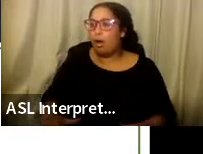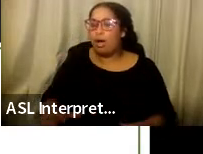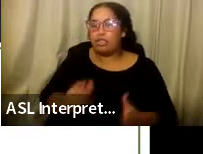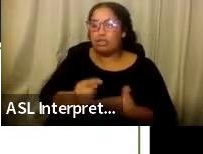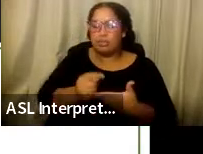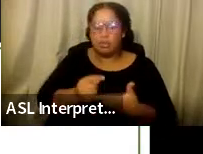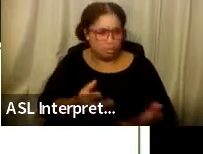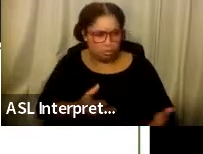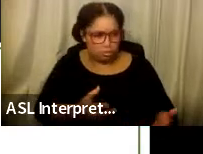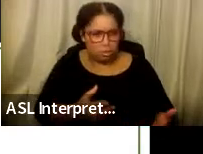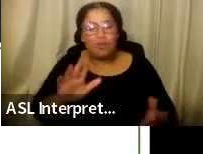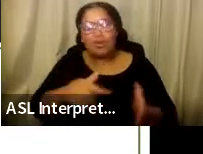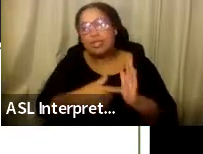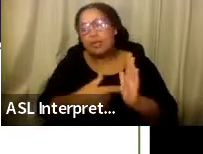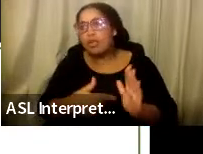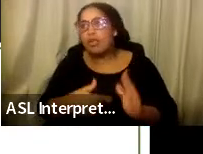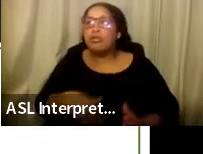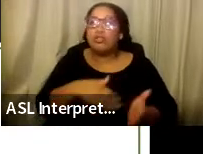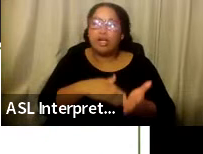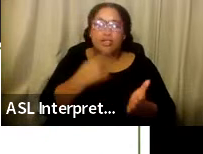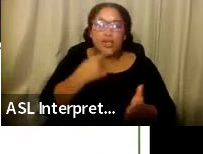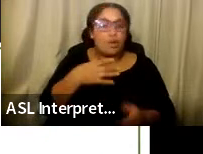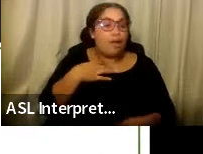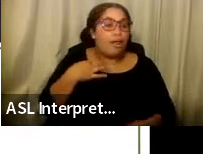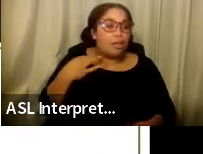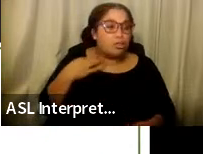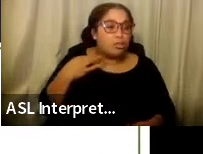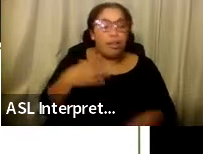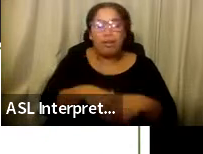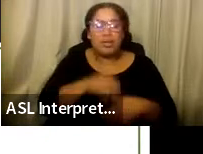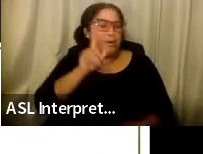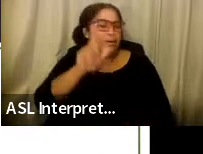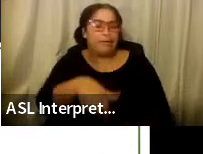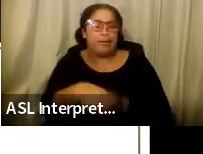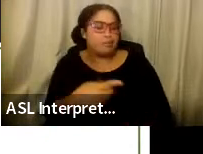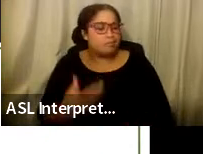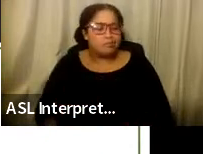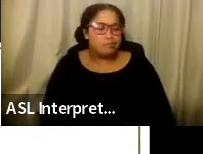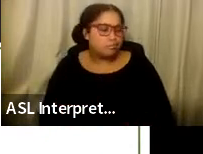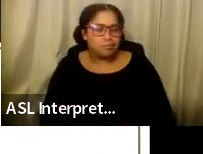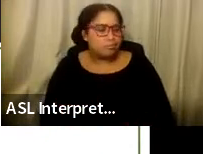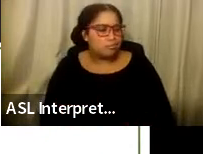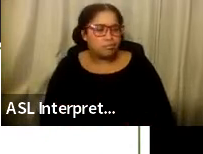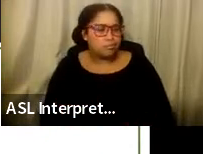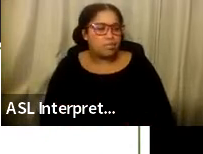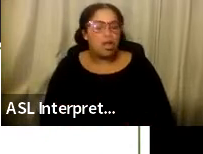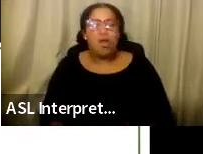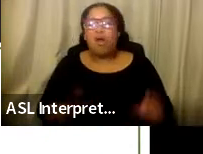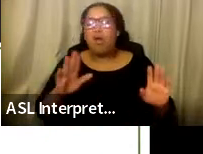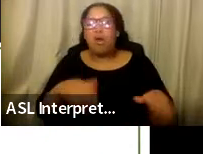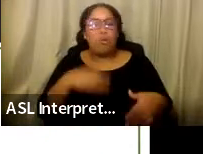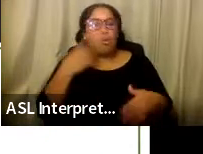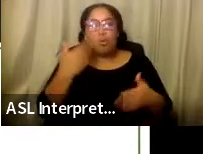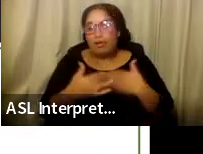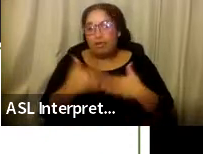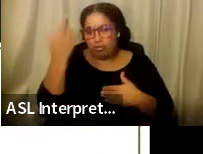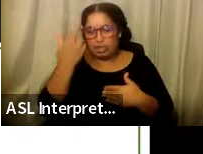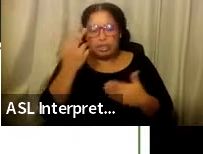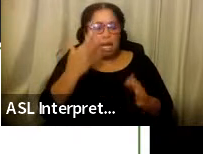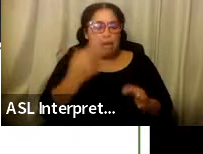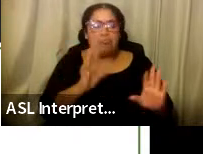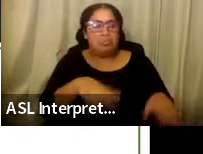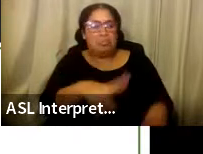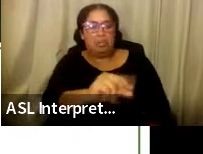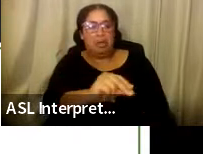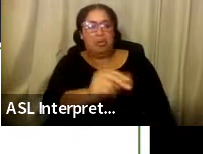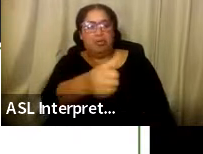provider either said they were not eligible or didn't need the treatment, or for whatever reason.